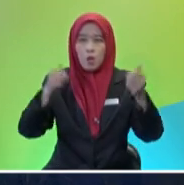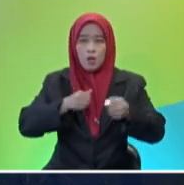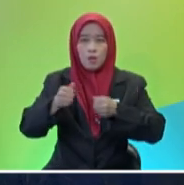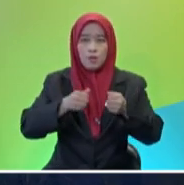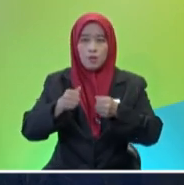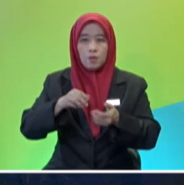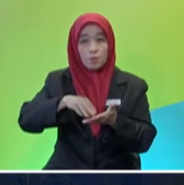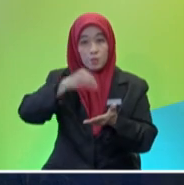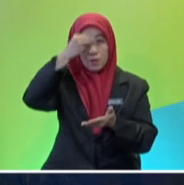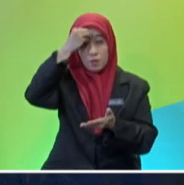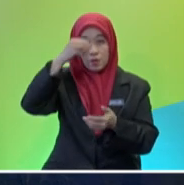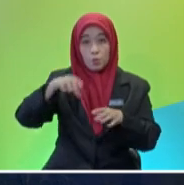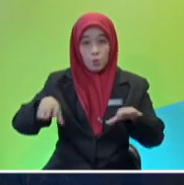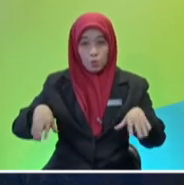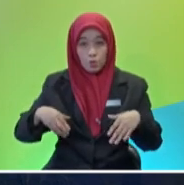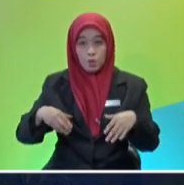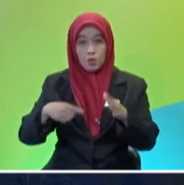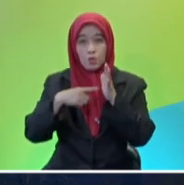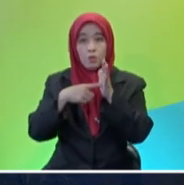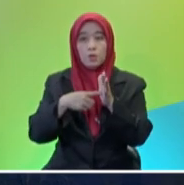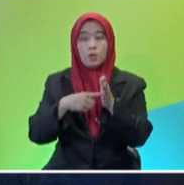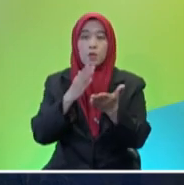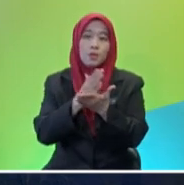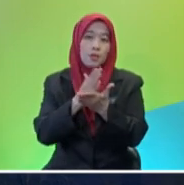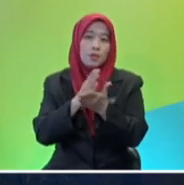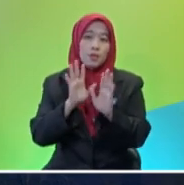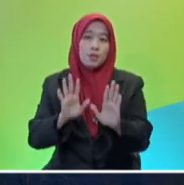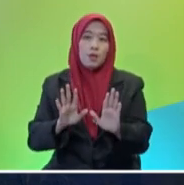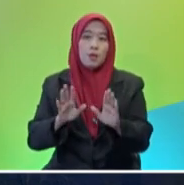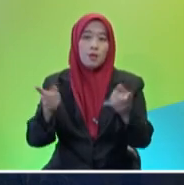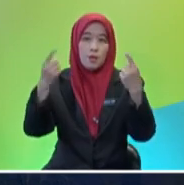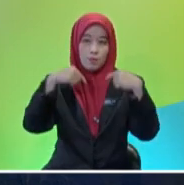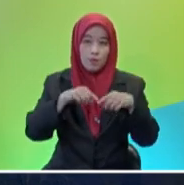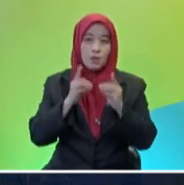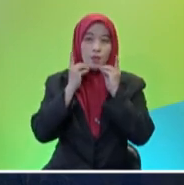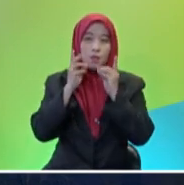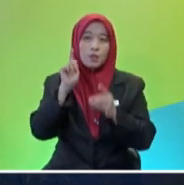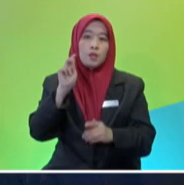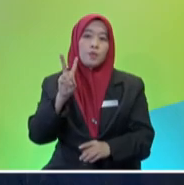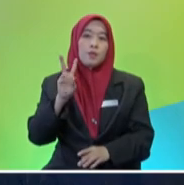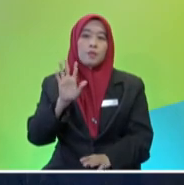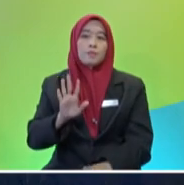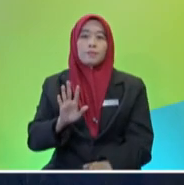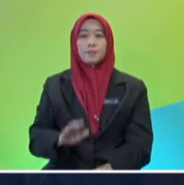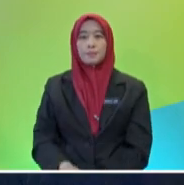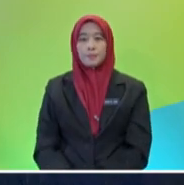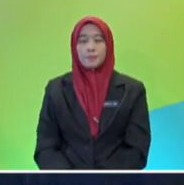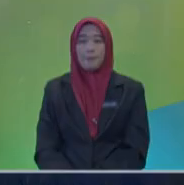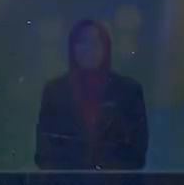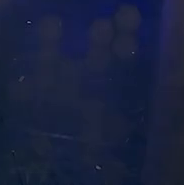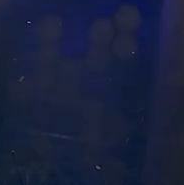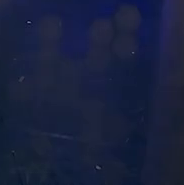to do. But let's go for a short break first and we'll be right back here on DidikTV KPM.